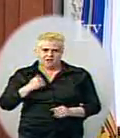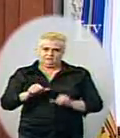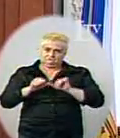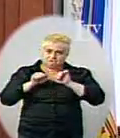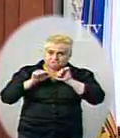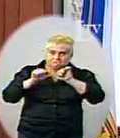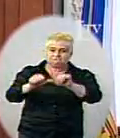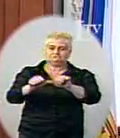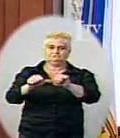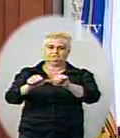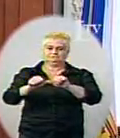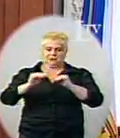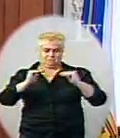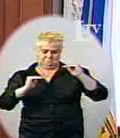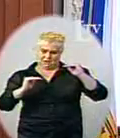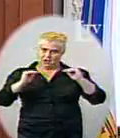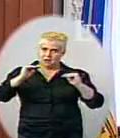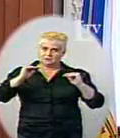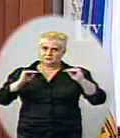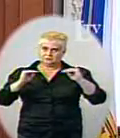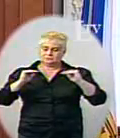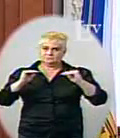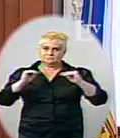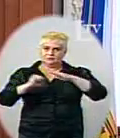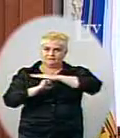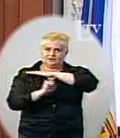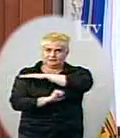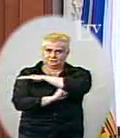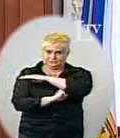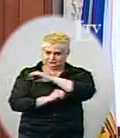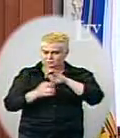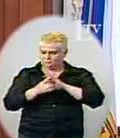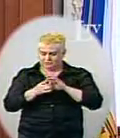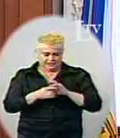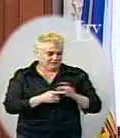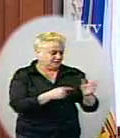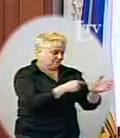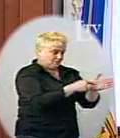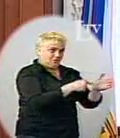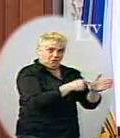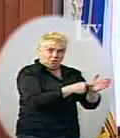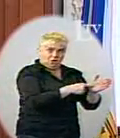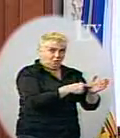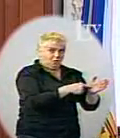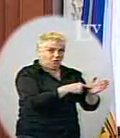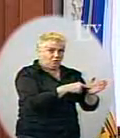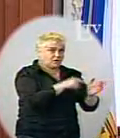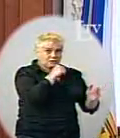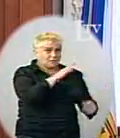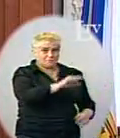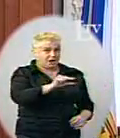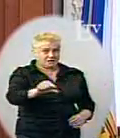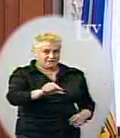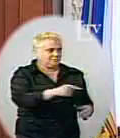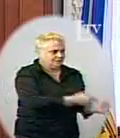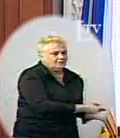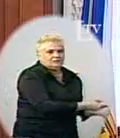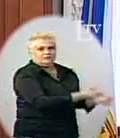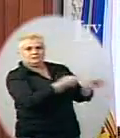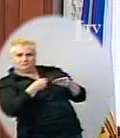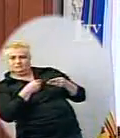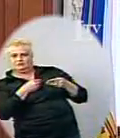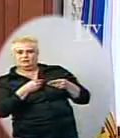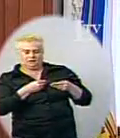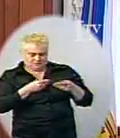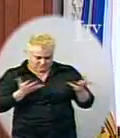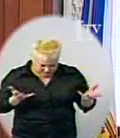balanced financial foundation for the province from the structural deficit it inherited, my government is also implementing